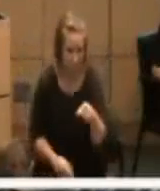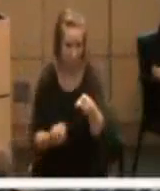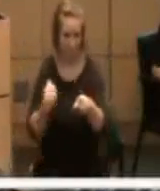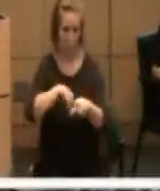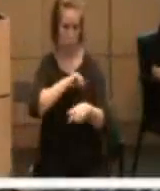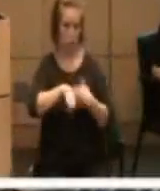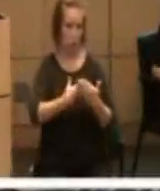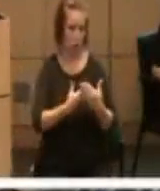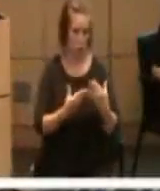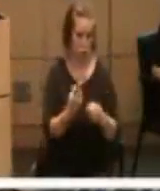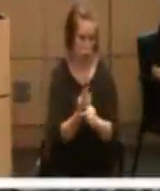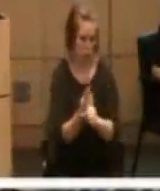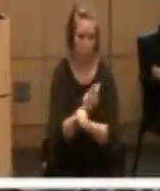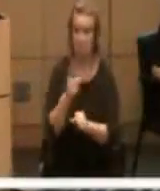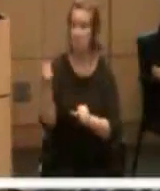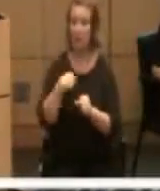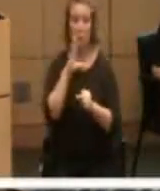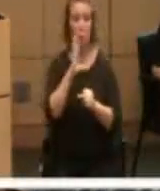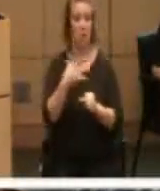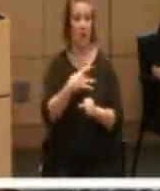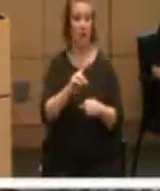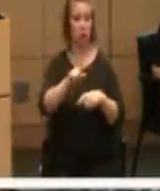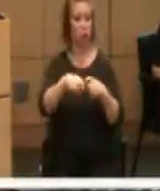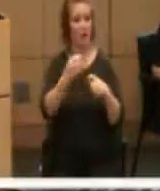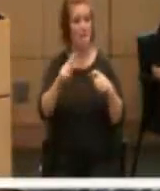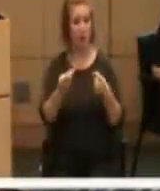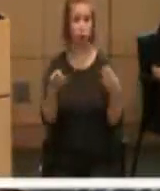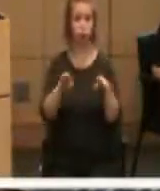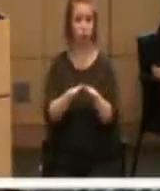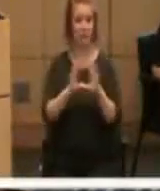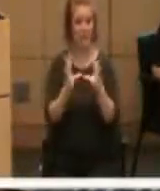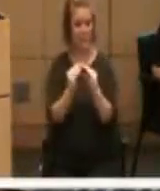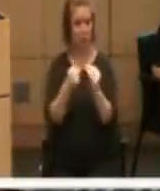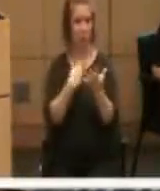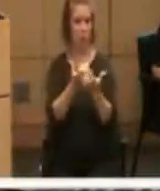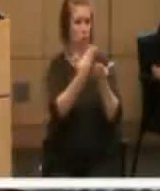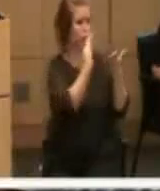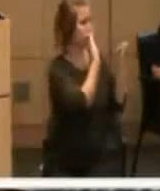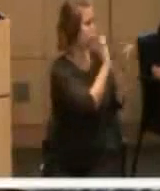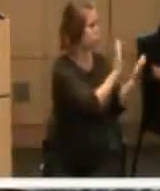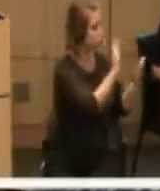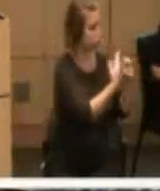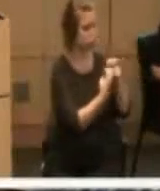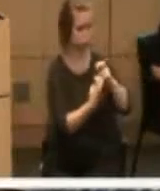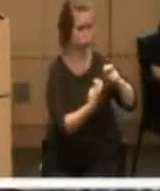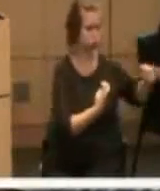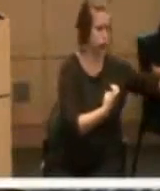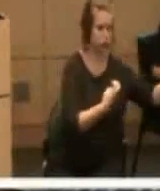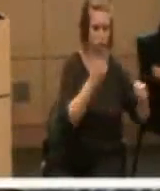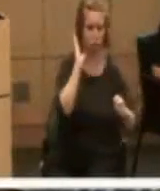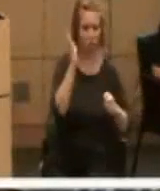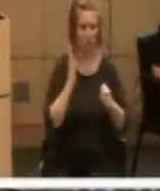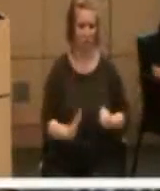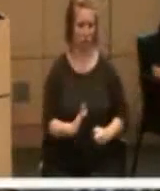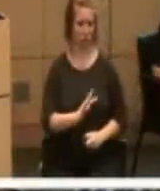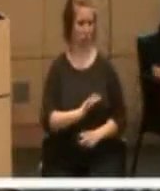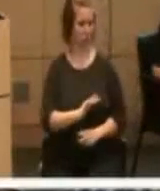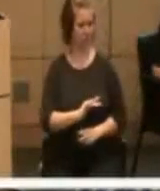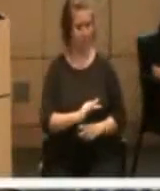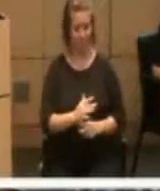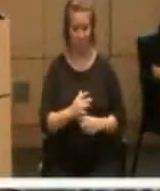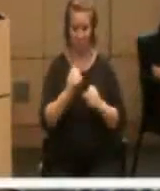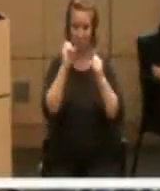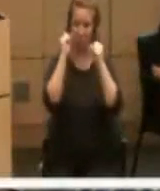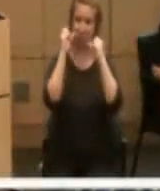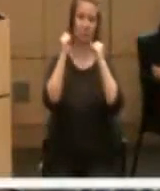Well, I would like to close the session. I would like to thank our incredible panel of presenters. You guys, it was